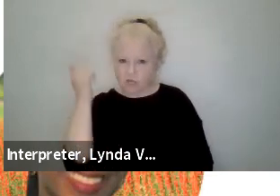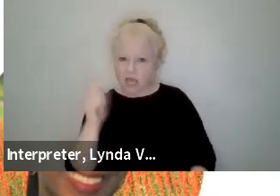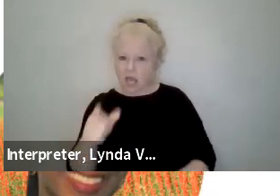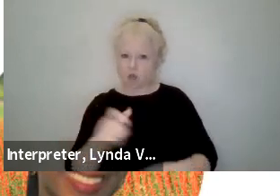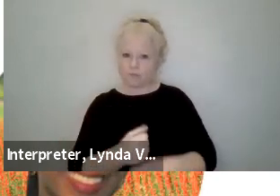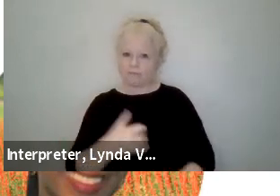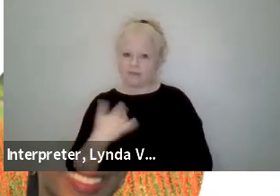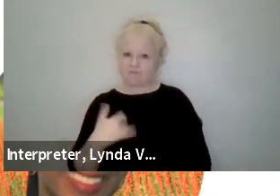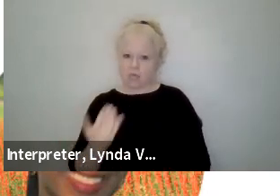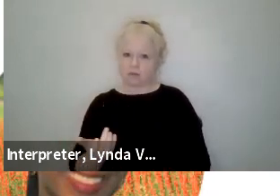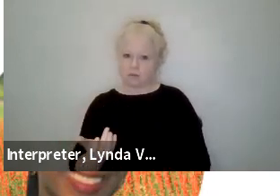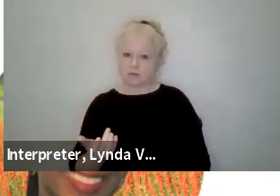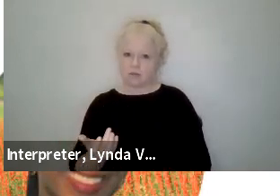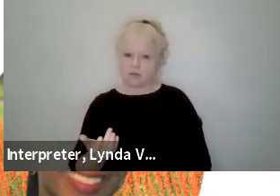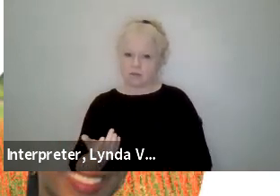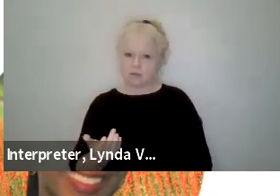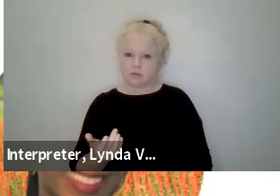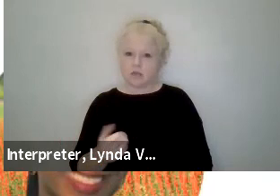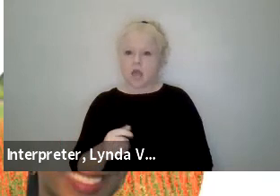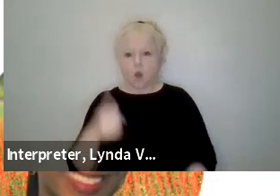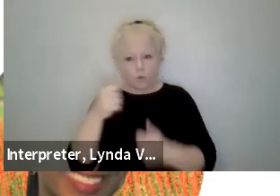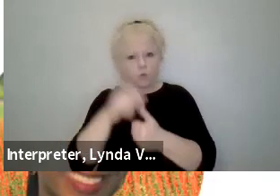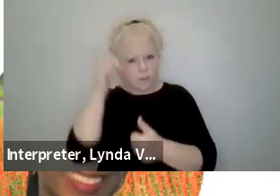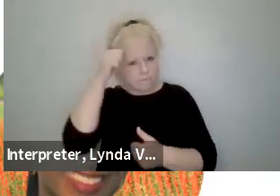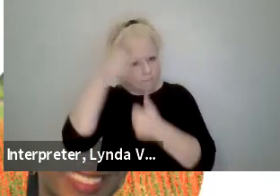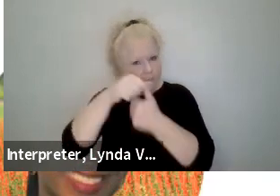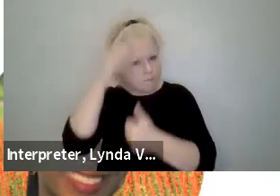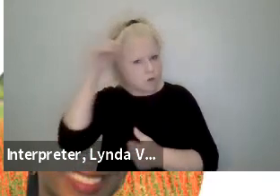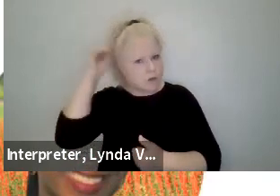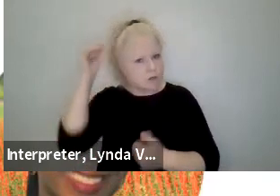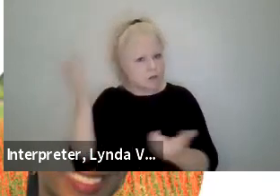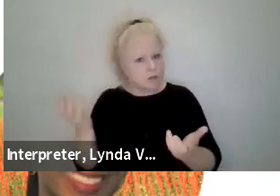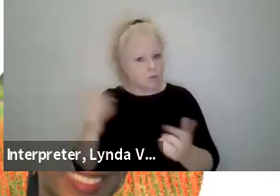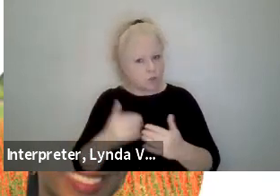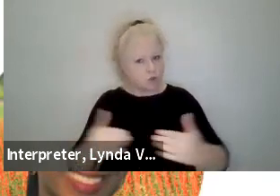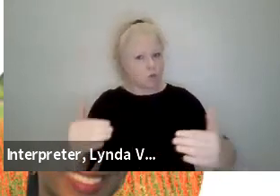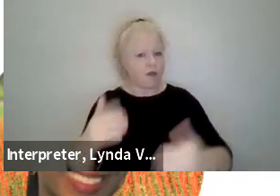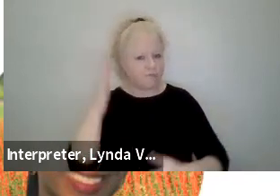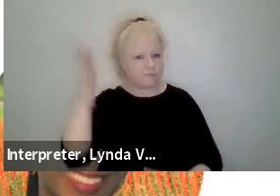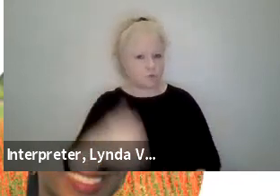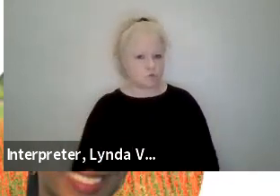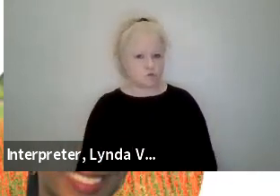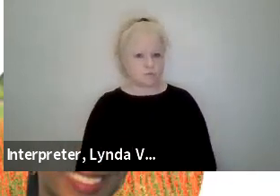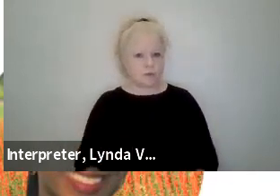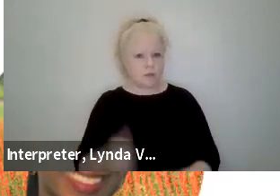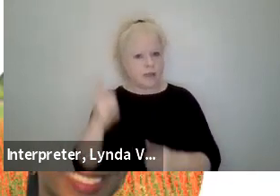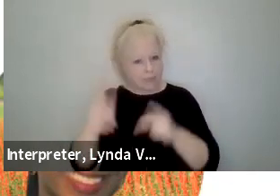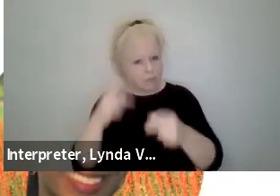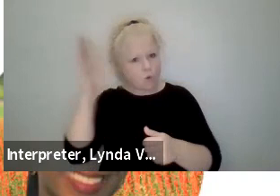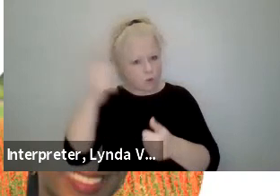feel, which is what I hope we all keep in mind as we propel into the future. All right, back to you, April.